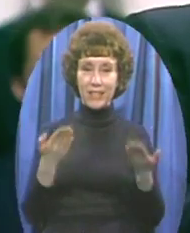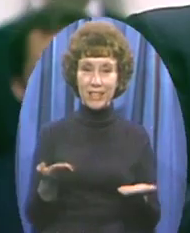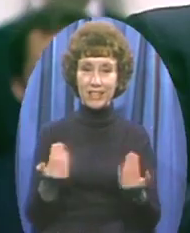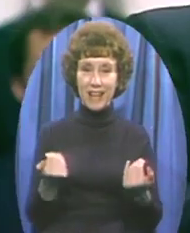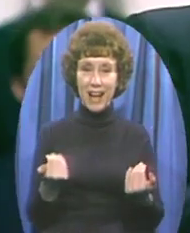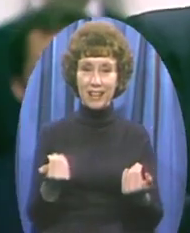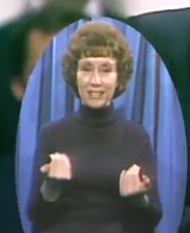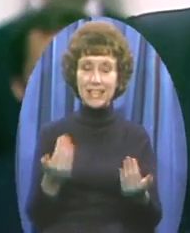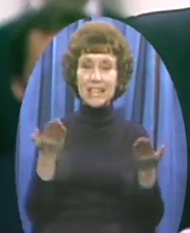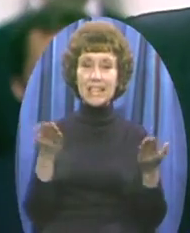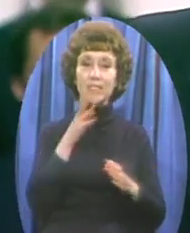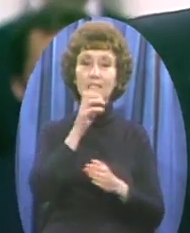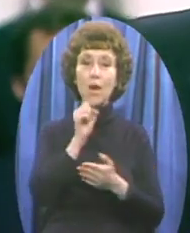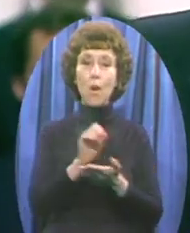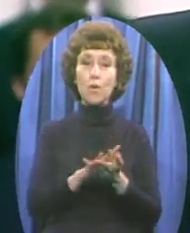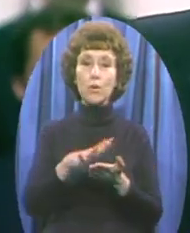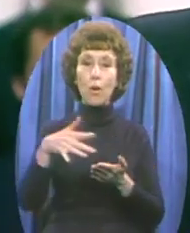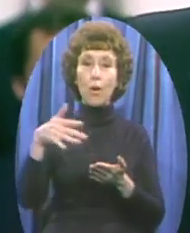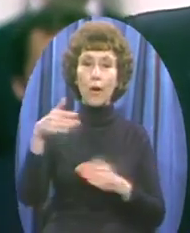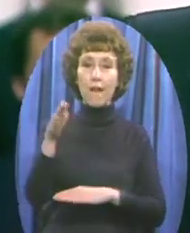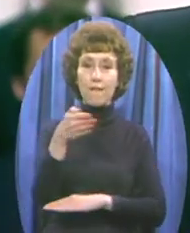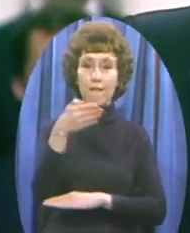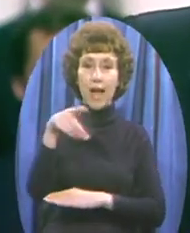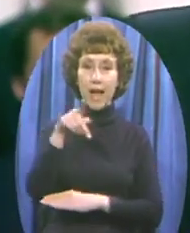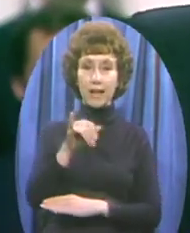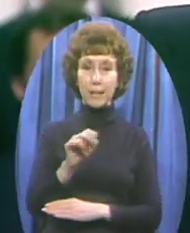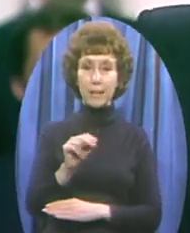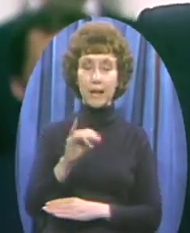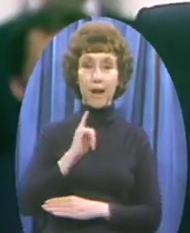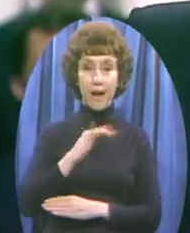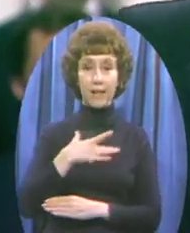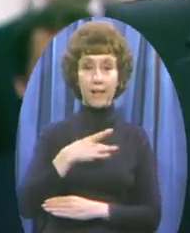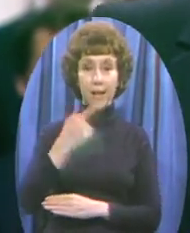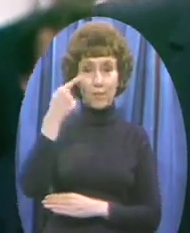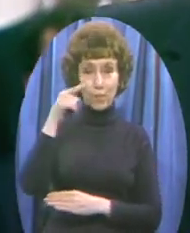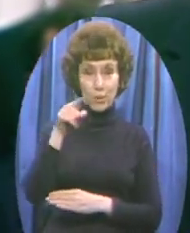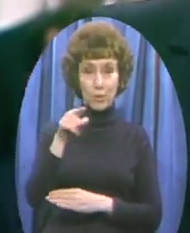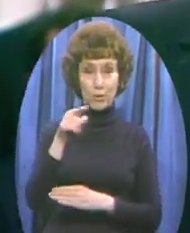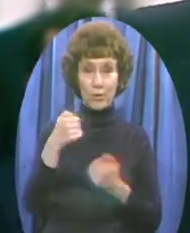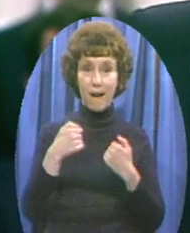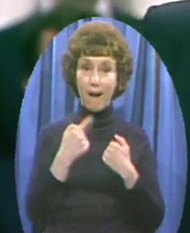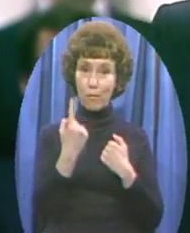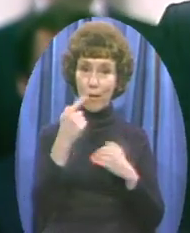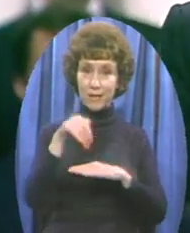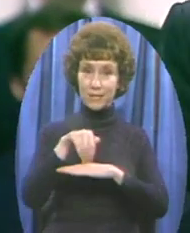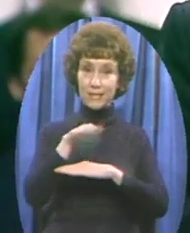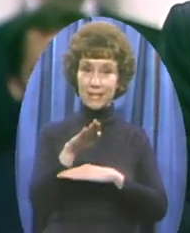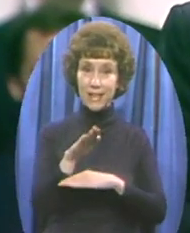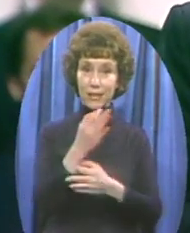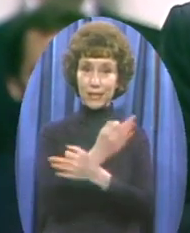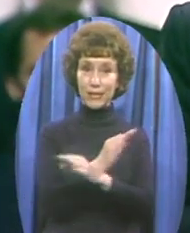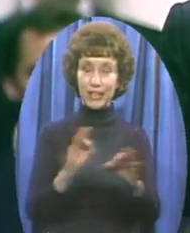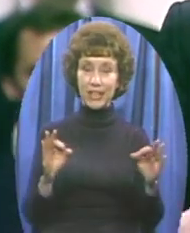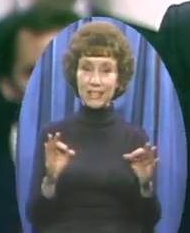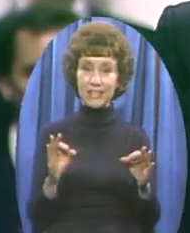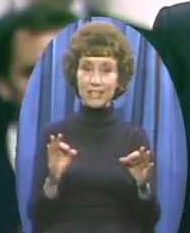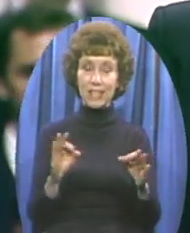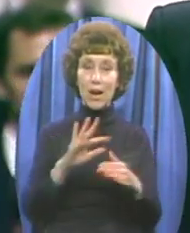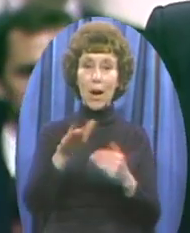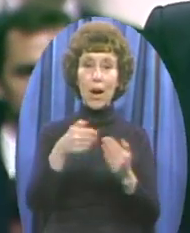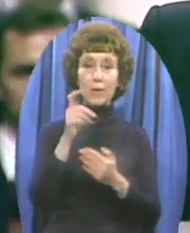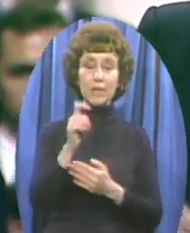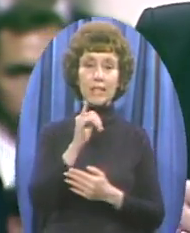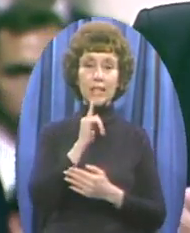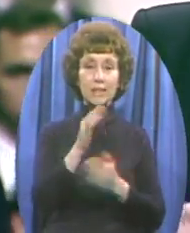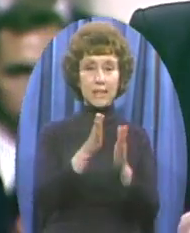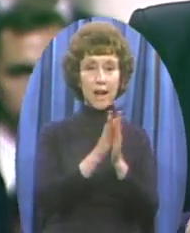this is that Old Glory flag pen. We'd like for you to have it, and we'll send it to you. All you need to do is ask for the